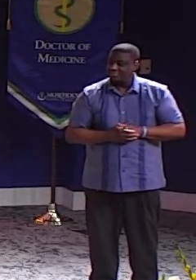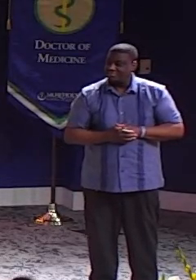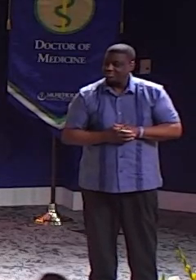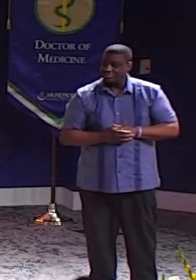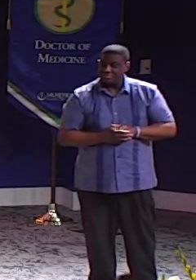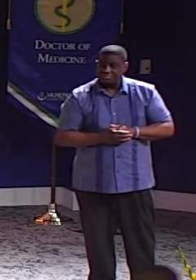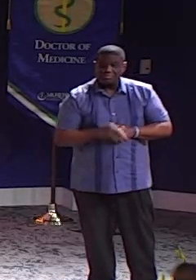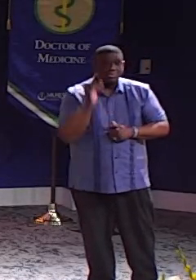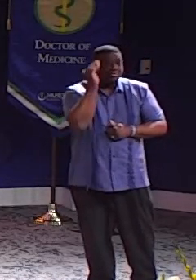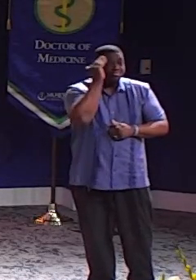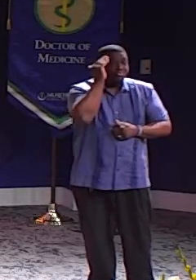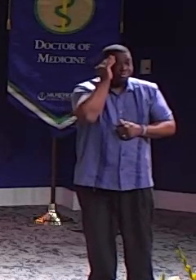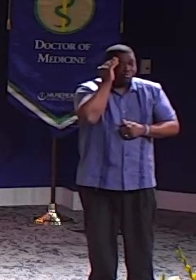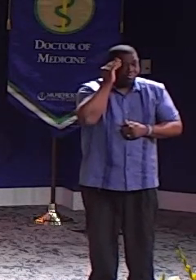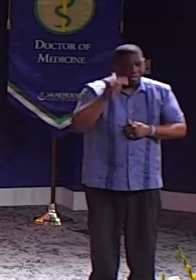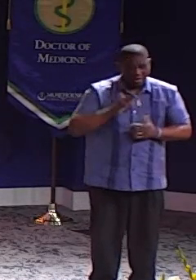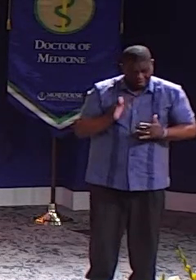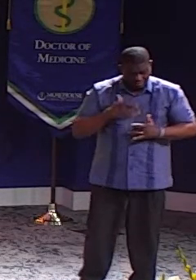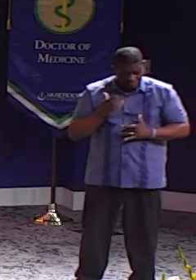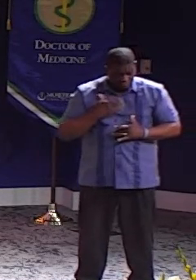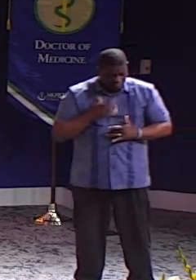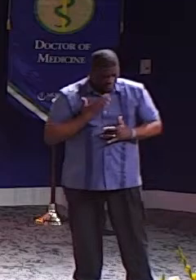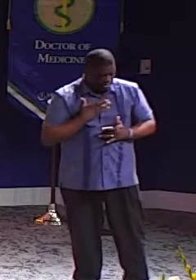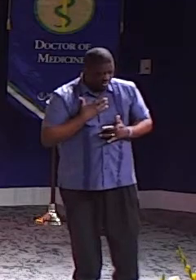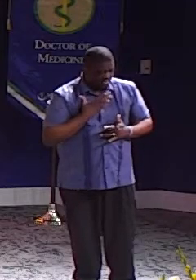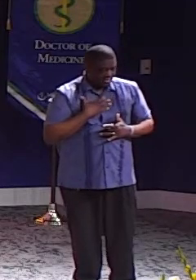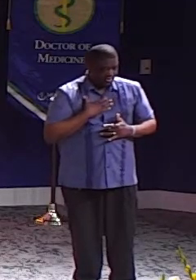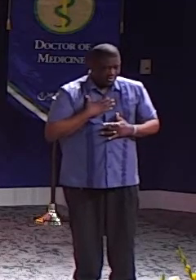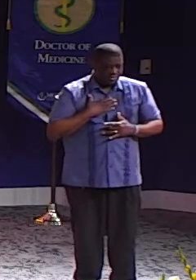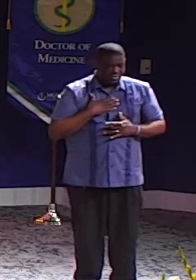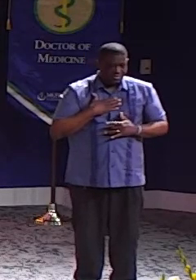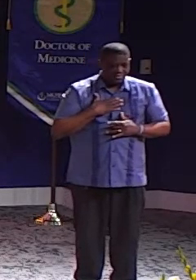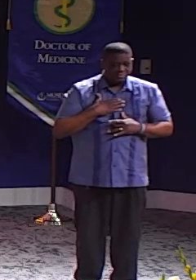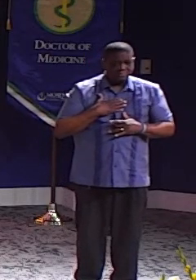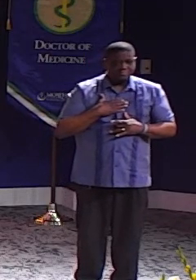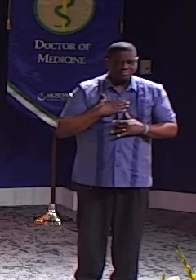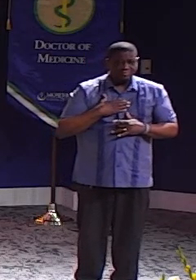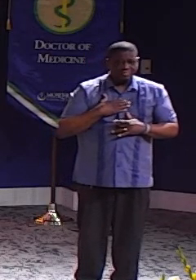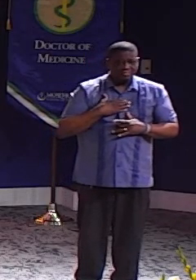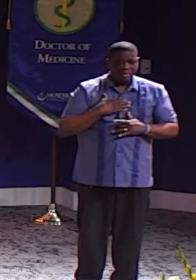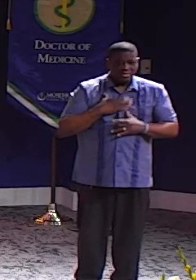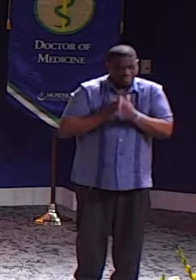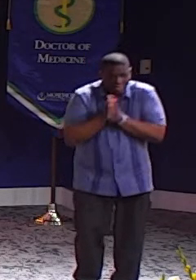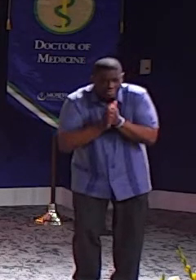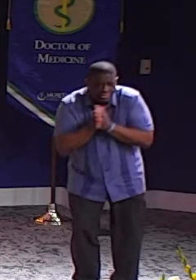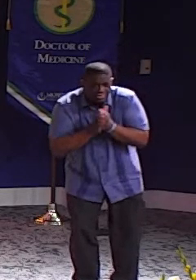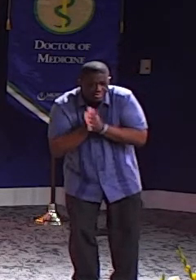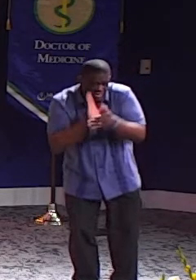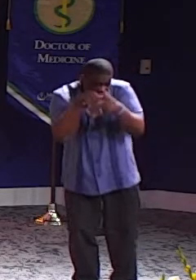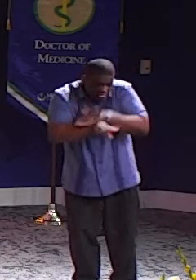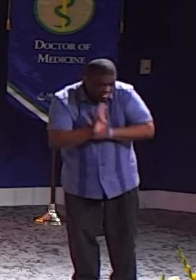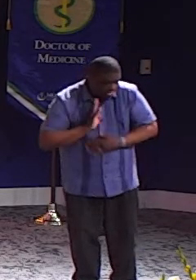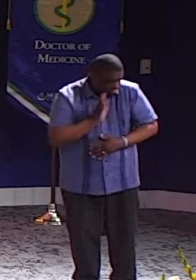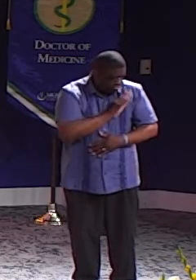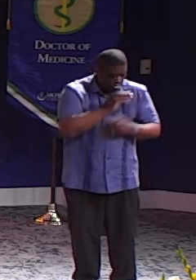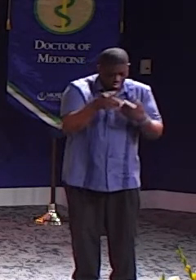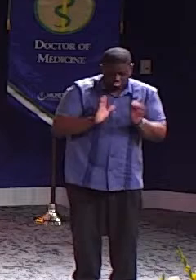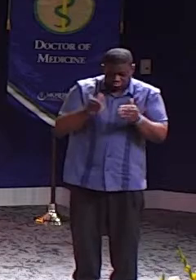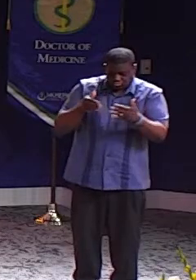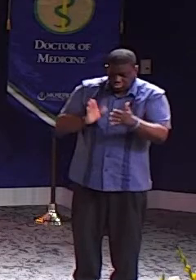You know, I felt the tension and the emotion from the moment that I walked into the boardroom.